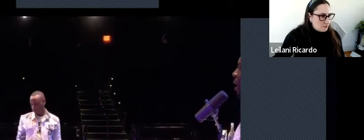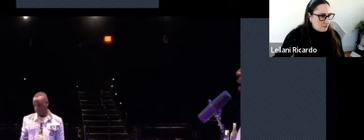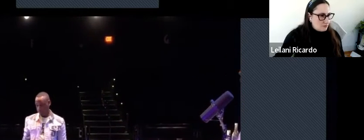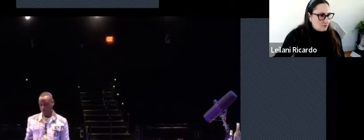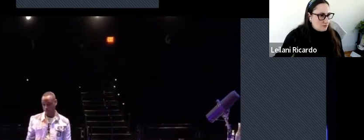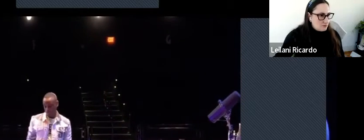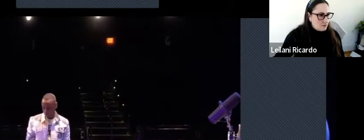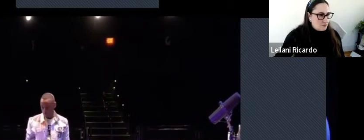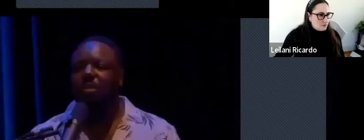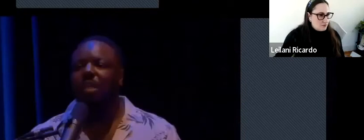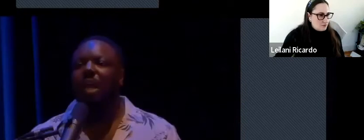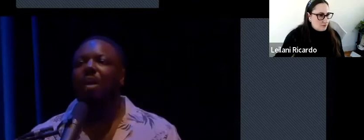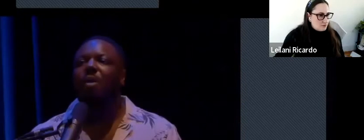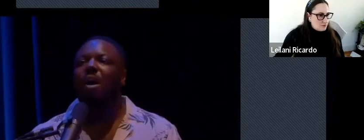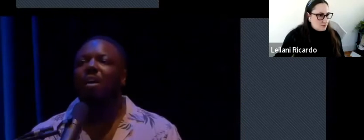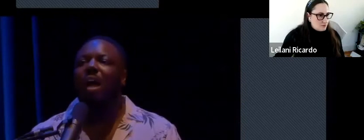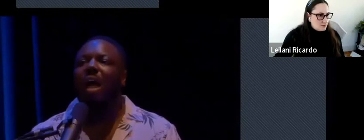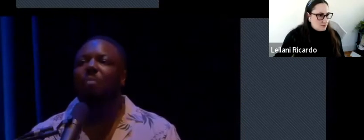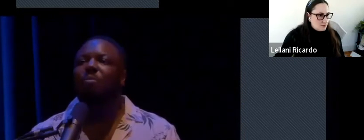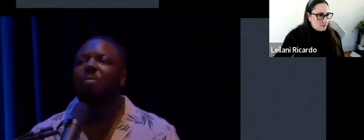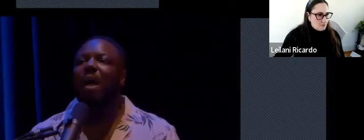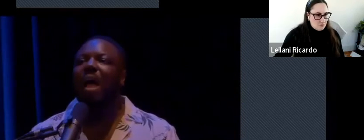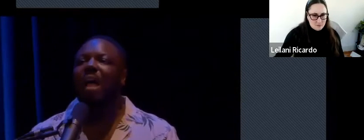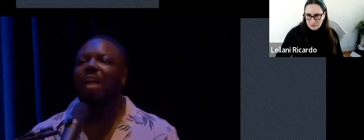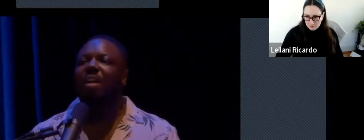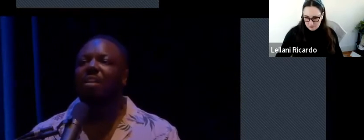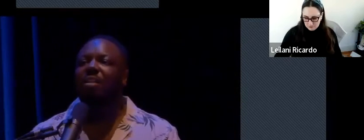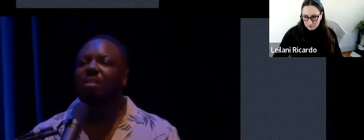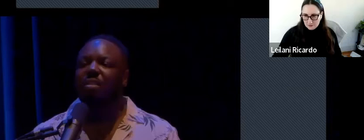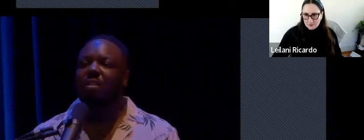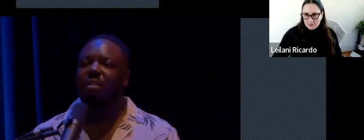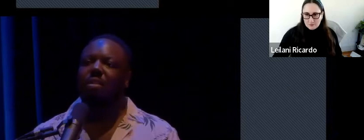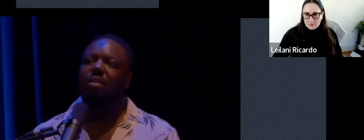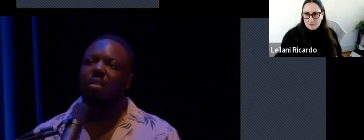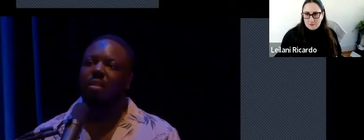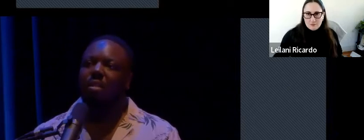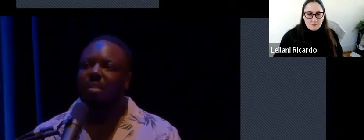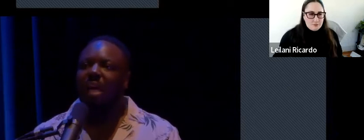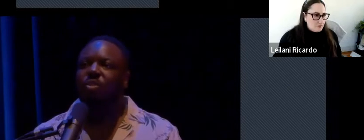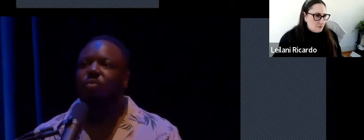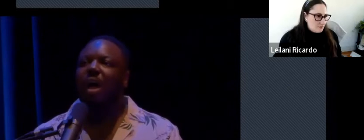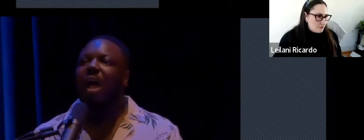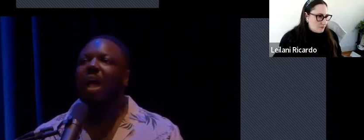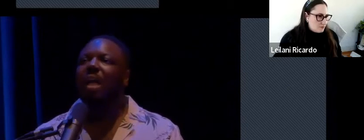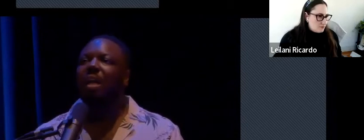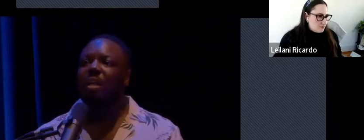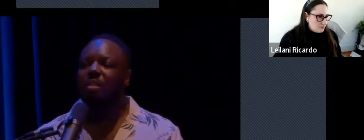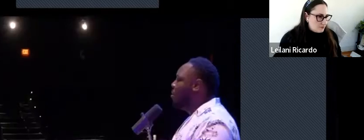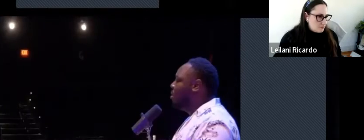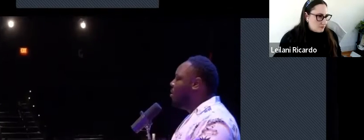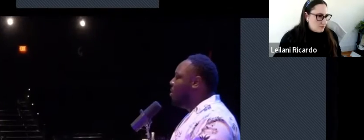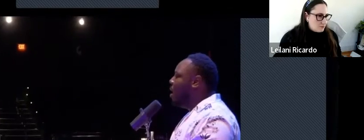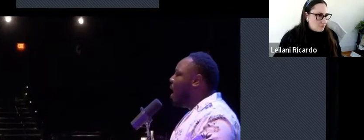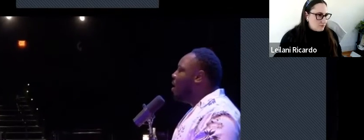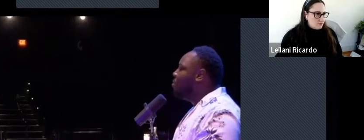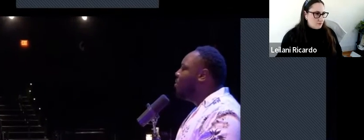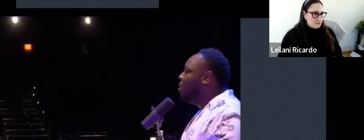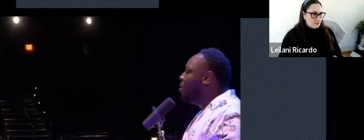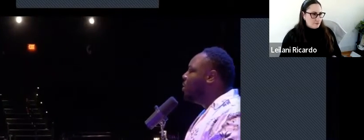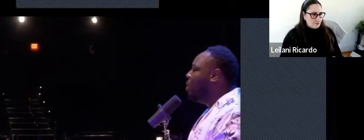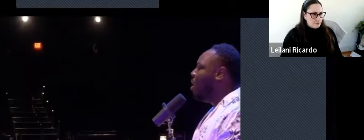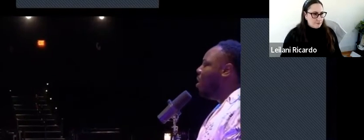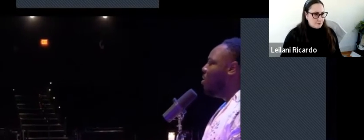and nobody seems to care or compromise. That's why